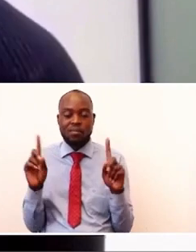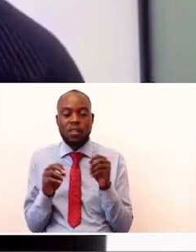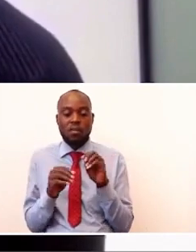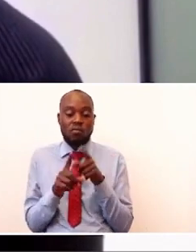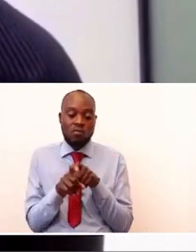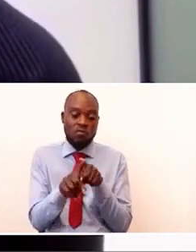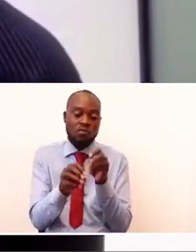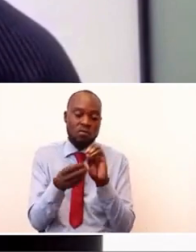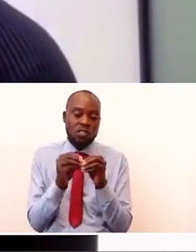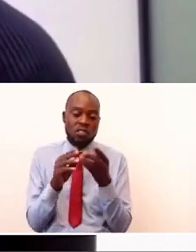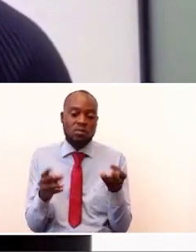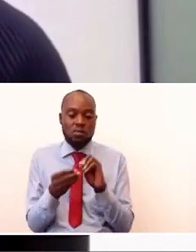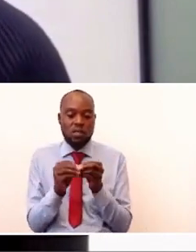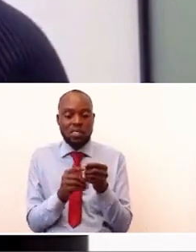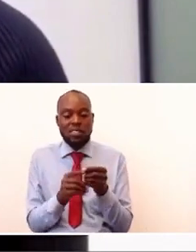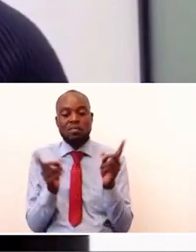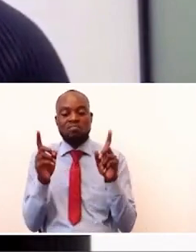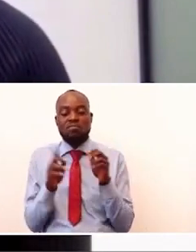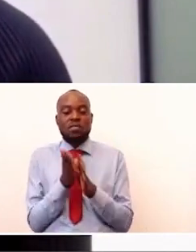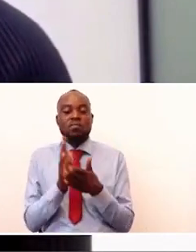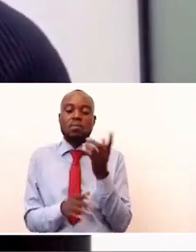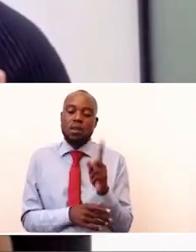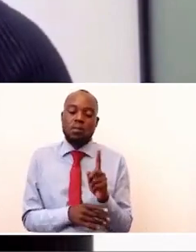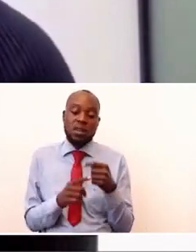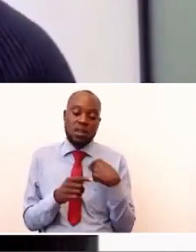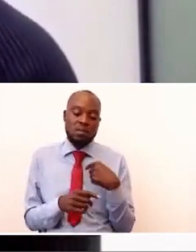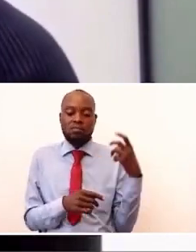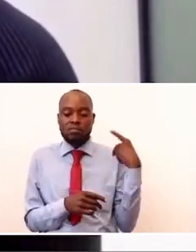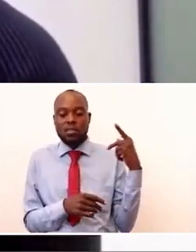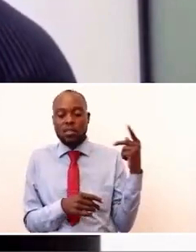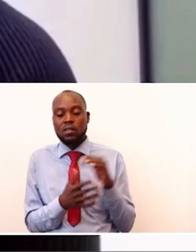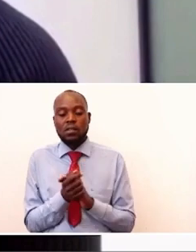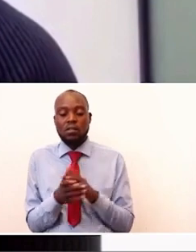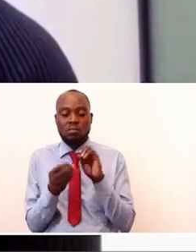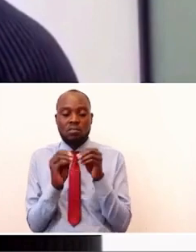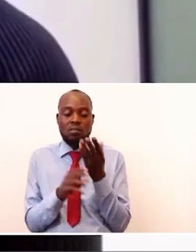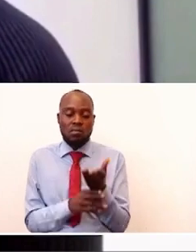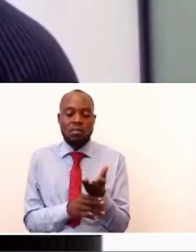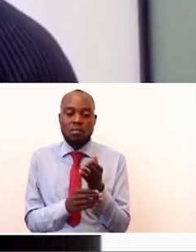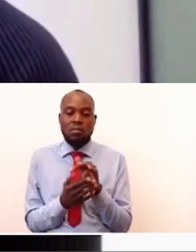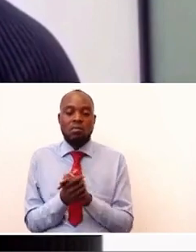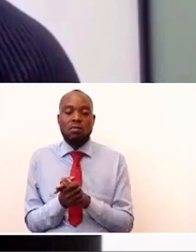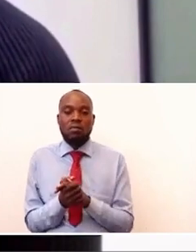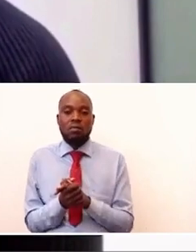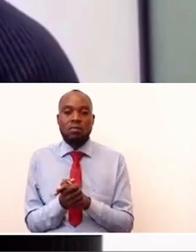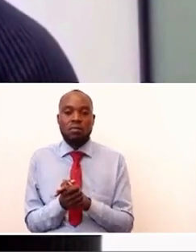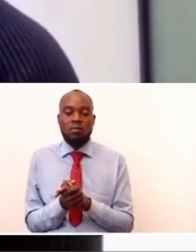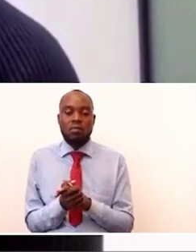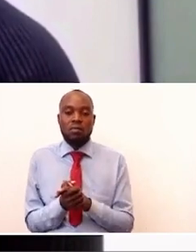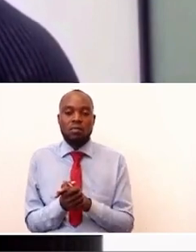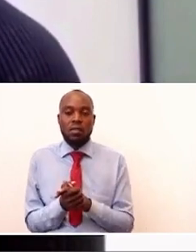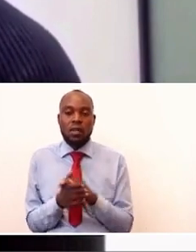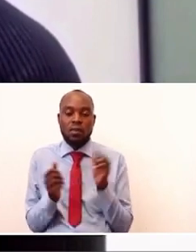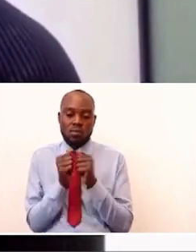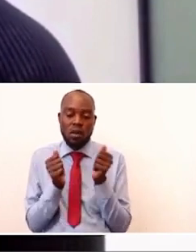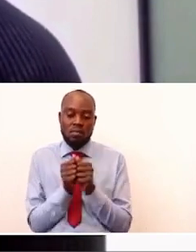happen offline. I am in Kenya. We had the terrorism attack at the Westgate, and so many people